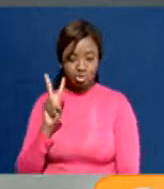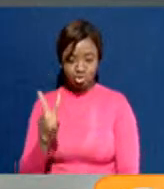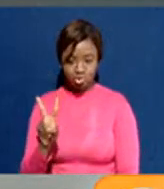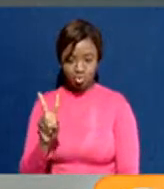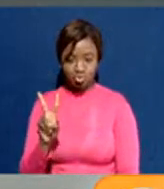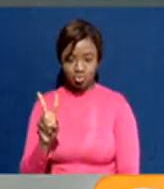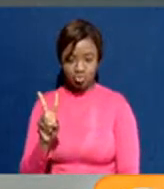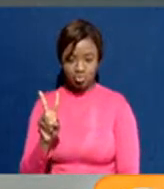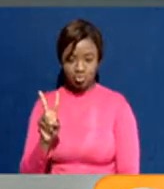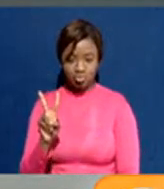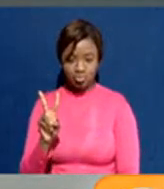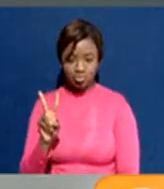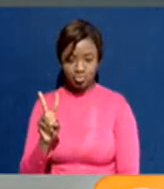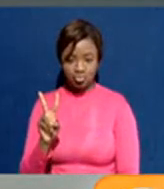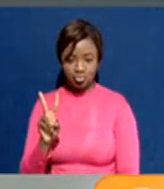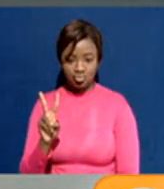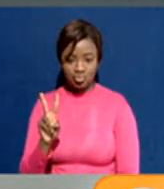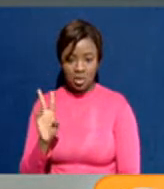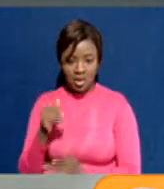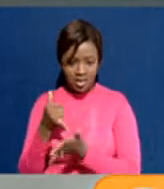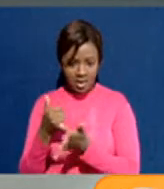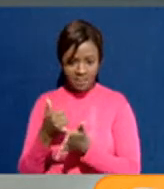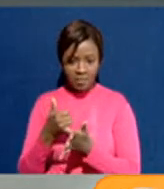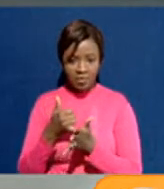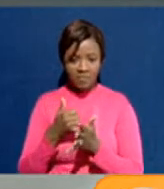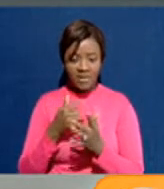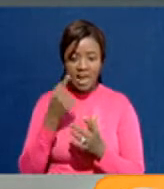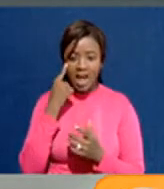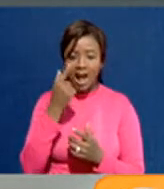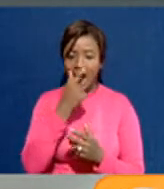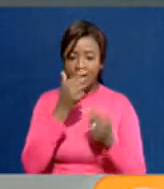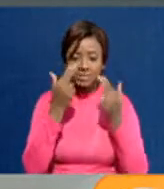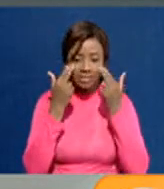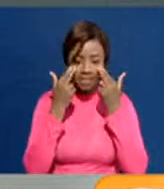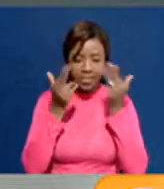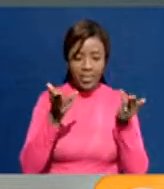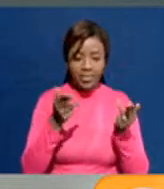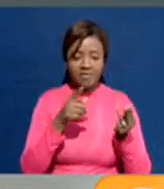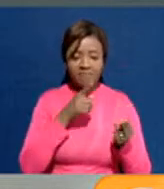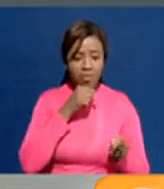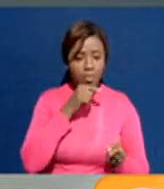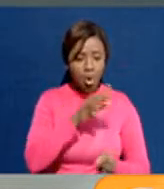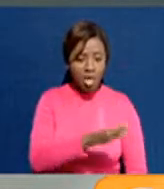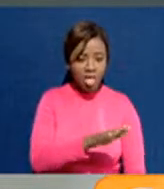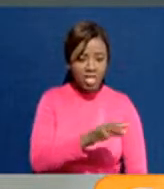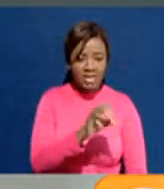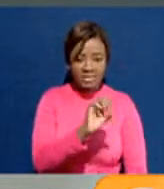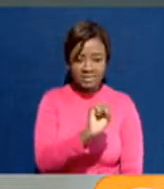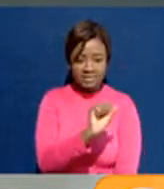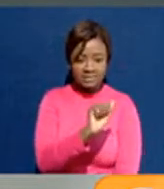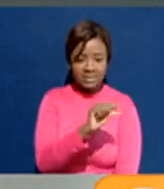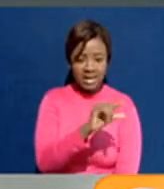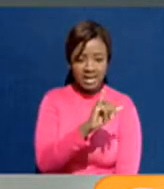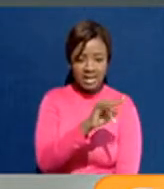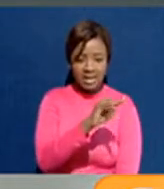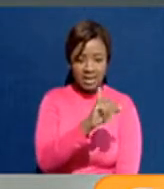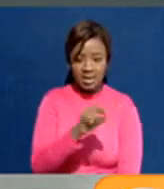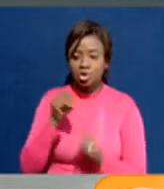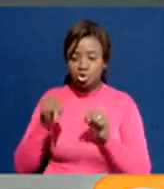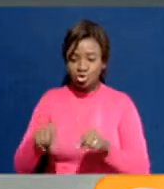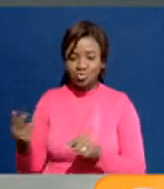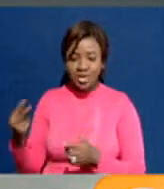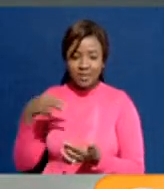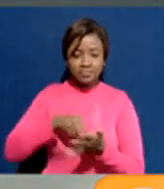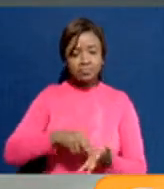implicated in gouging out the eyes of baby Brighton Sagini Junior in December last year, today took to the stand to defend